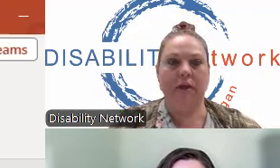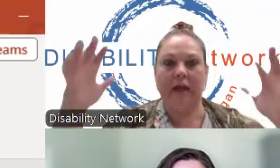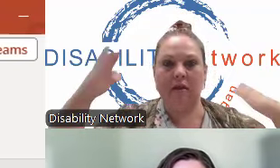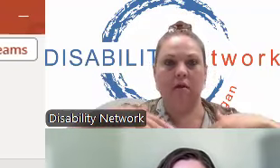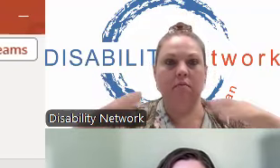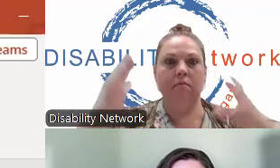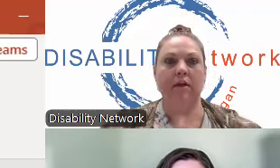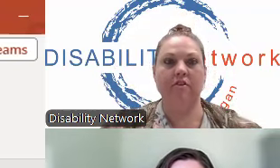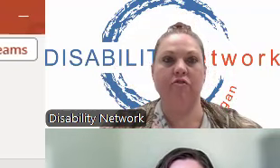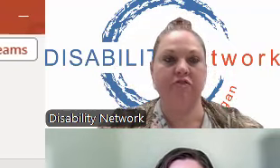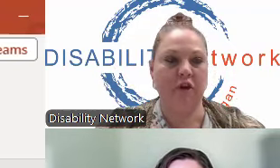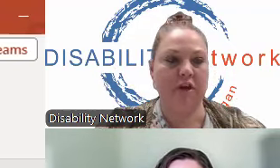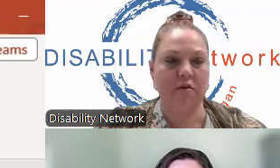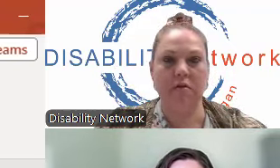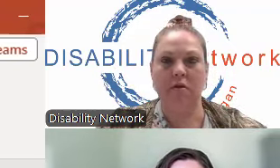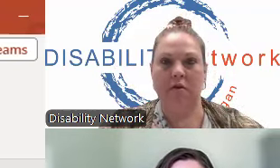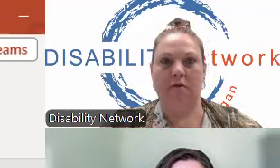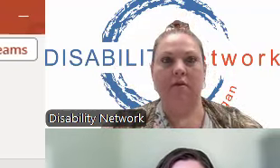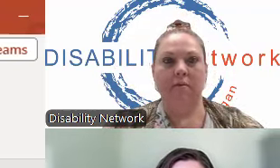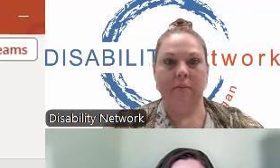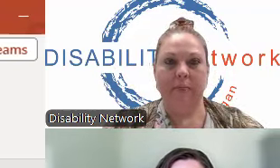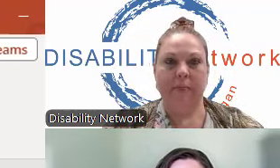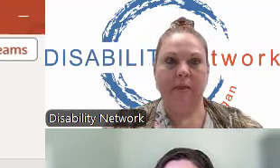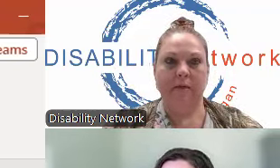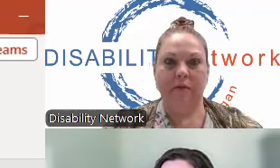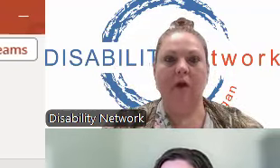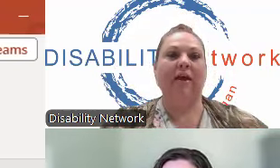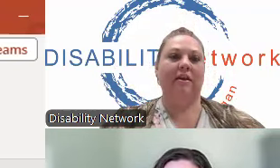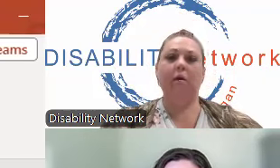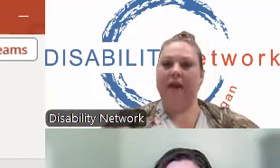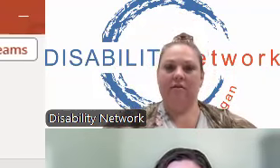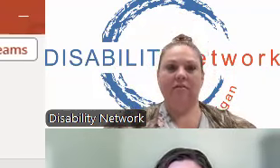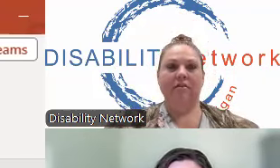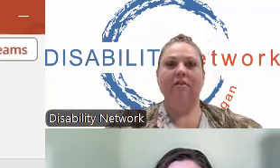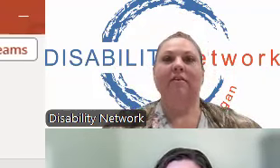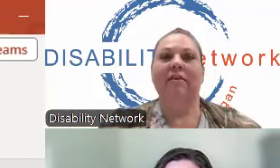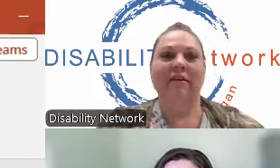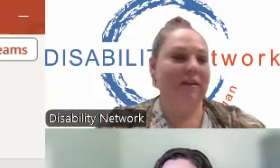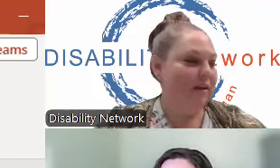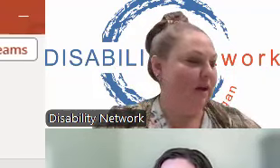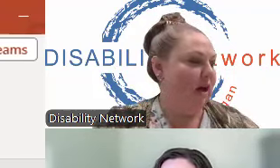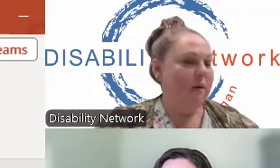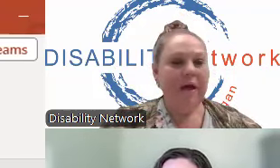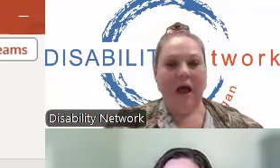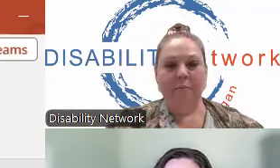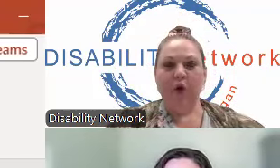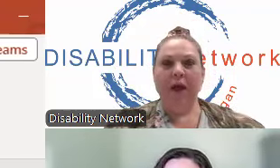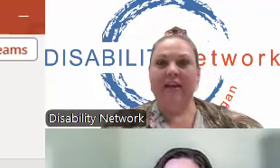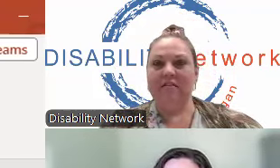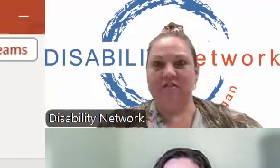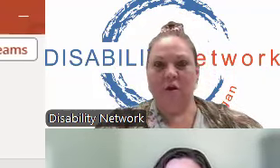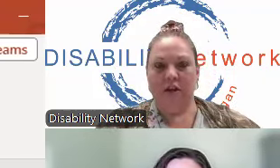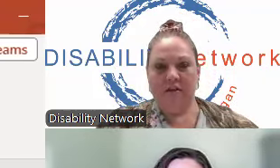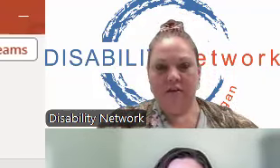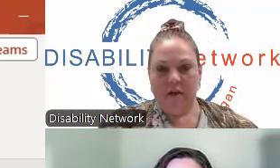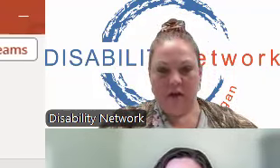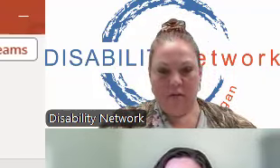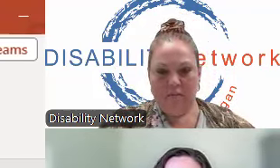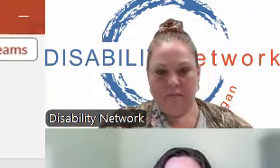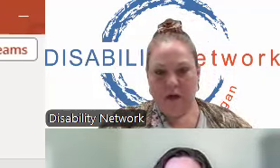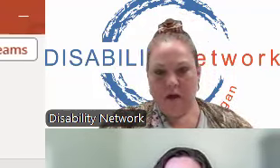presentation, like on the initial screen. Okay, that's good, right? Yeah. Okay, oh yeah. Okay. I'm gonna go ahead and get